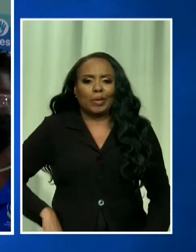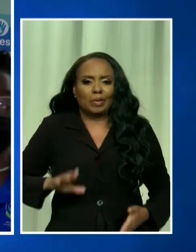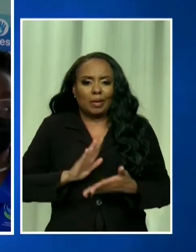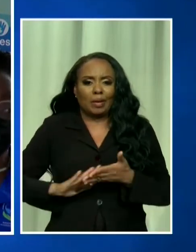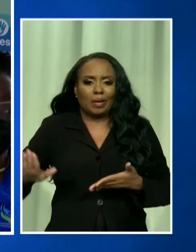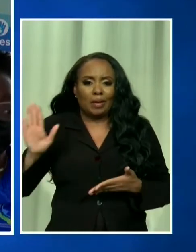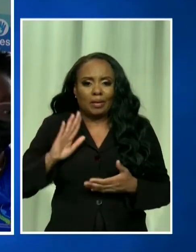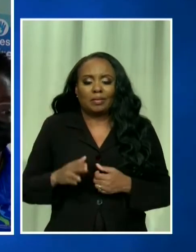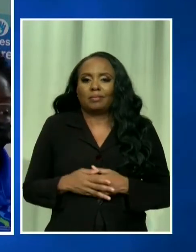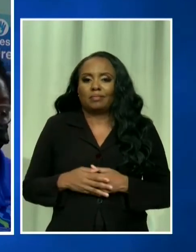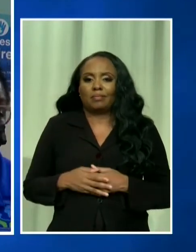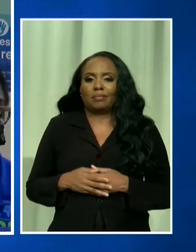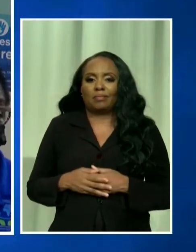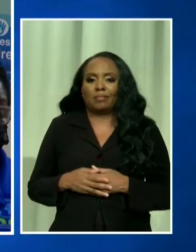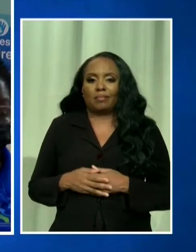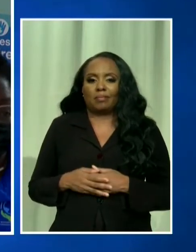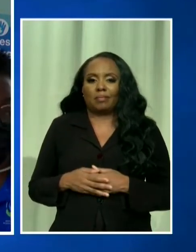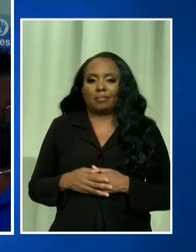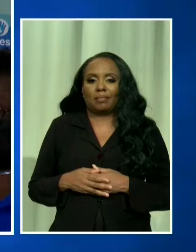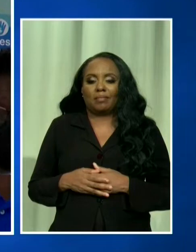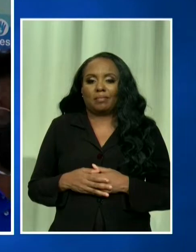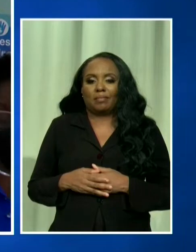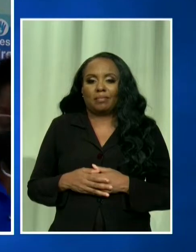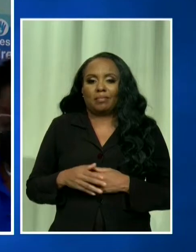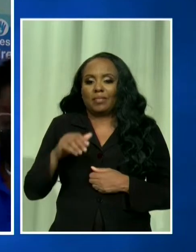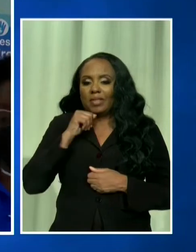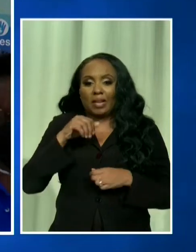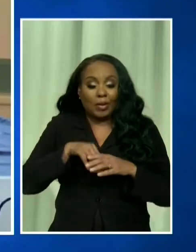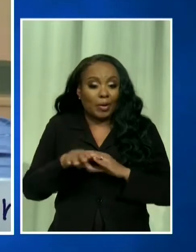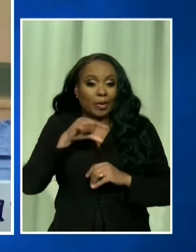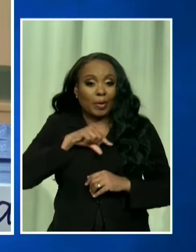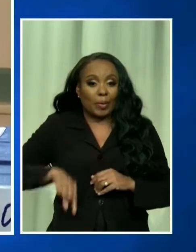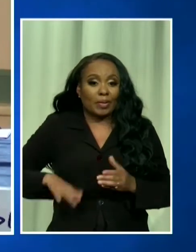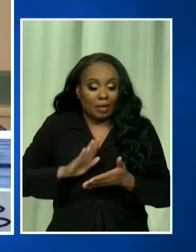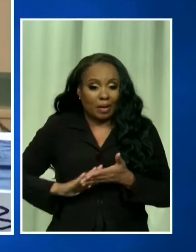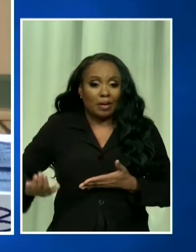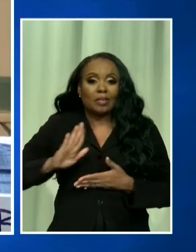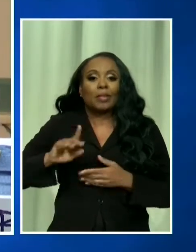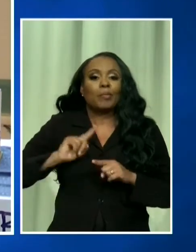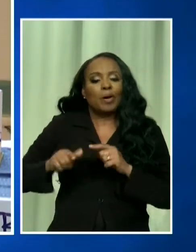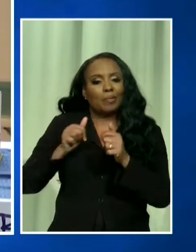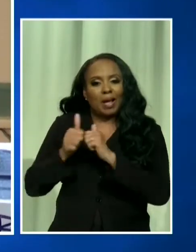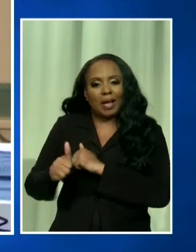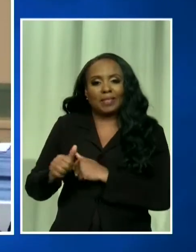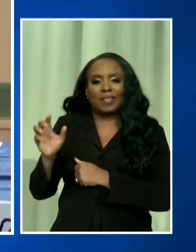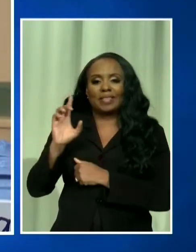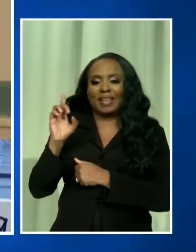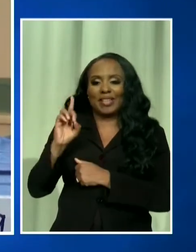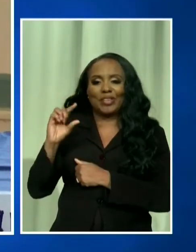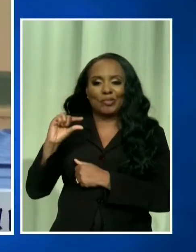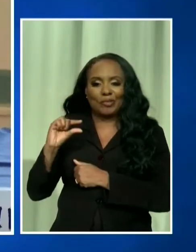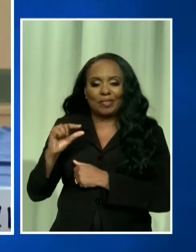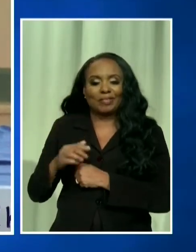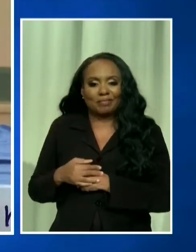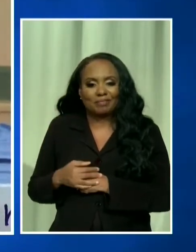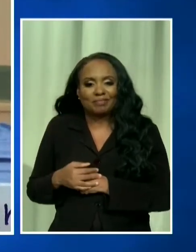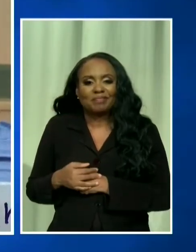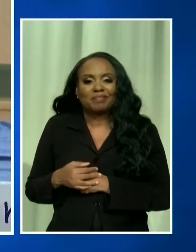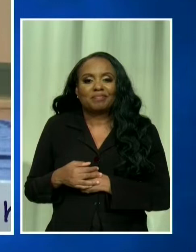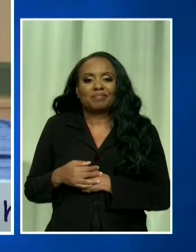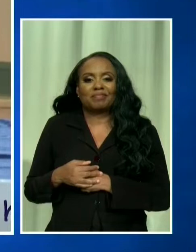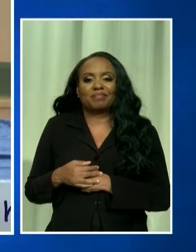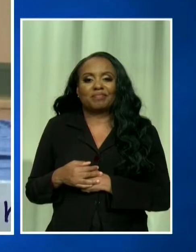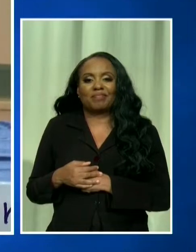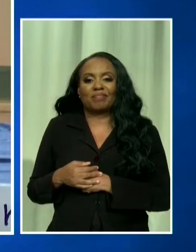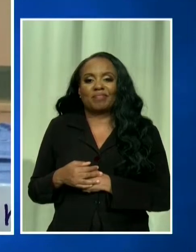didn't make it to Queen's College, but she's attending Dayton today. Chair of the association's Community Outreach and Advocacy Pillar,